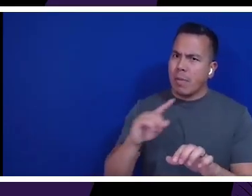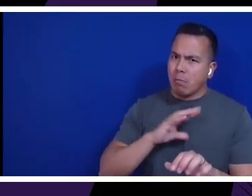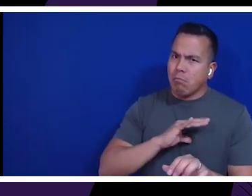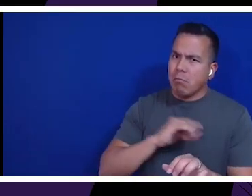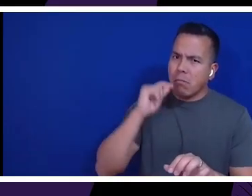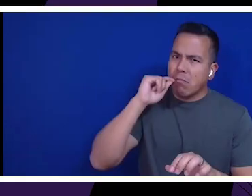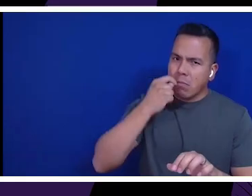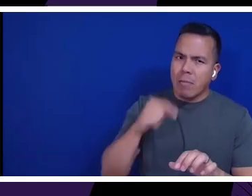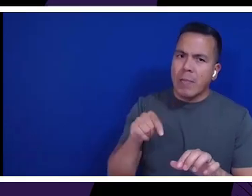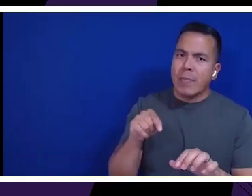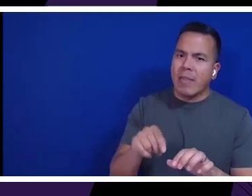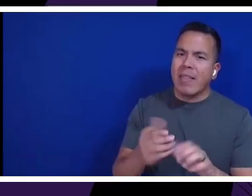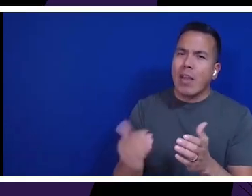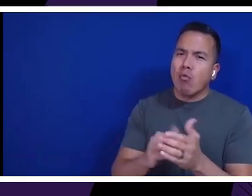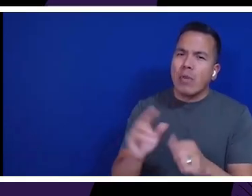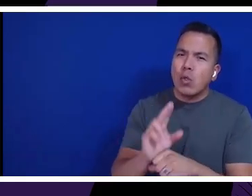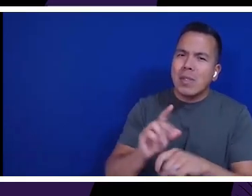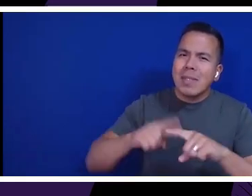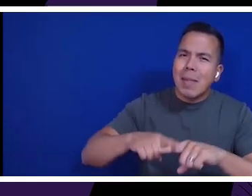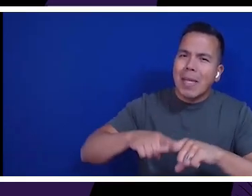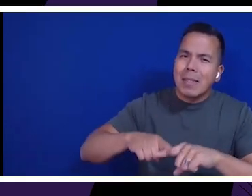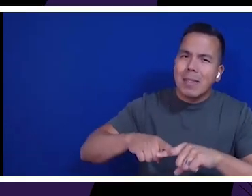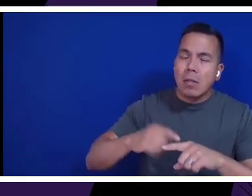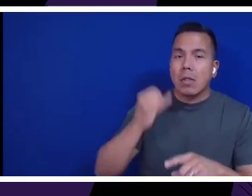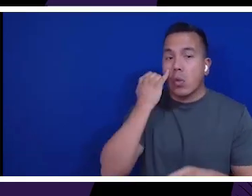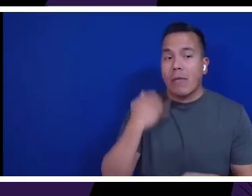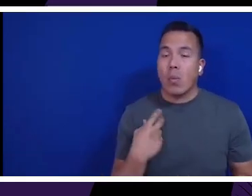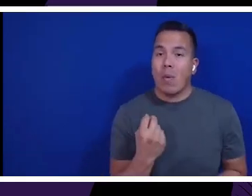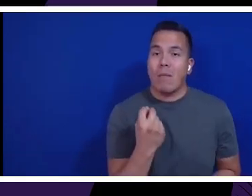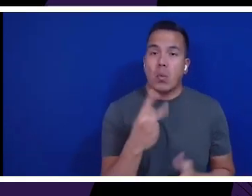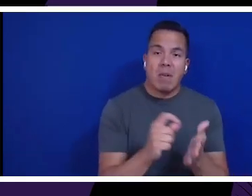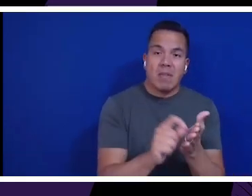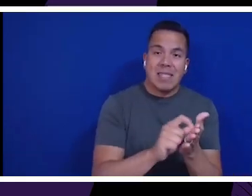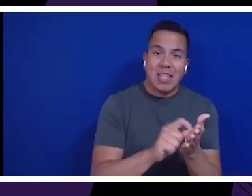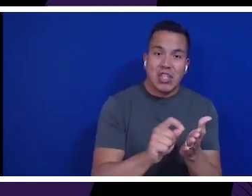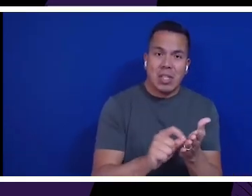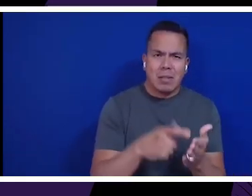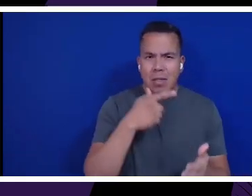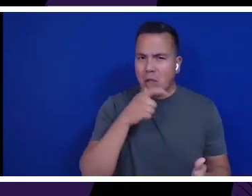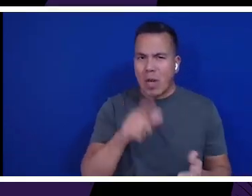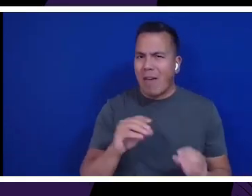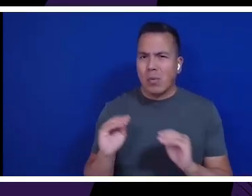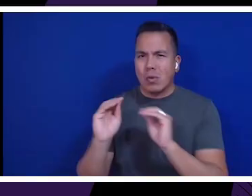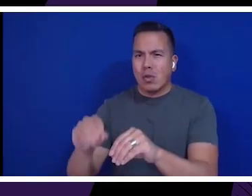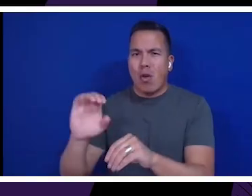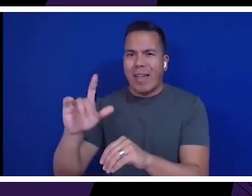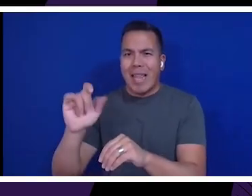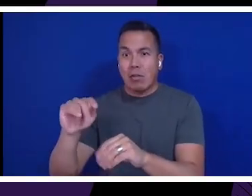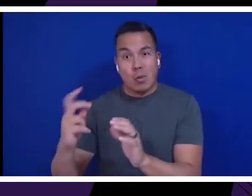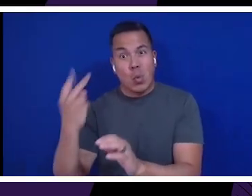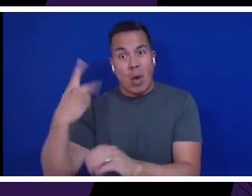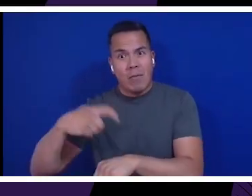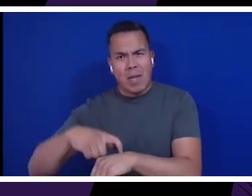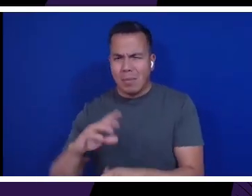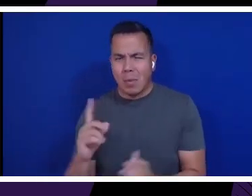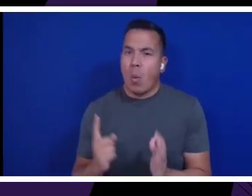in that it reuses dependencies. So if you would have 12 sketches, you wouldn't have to install Electron, for example, 12 times, but only once, and